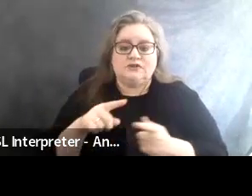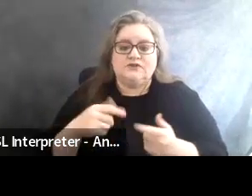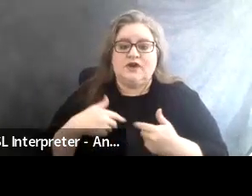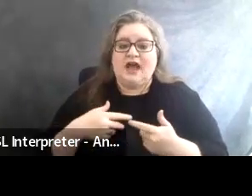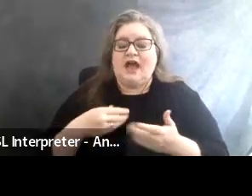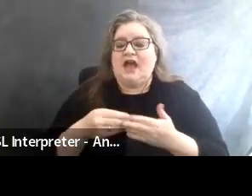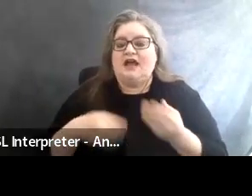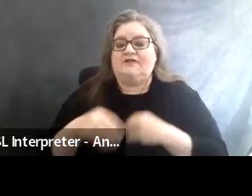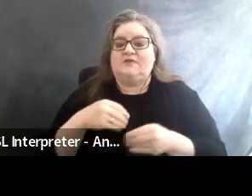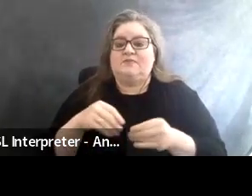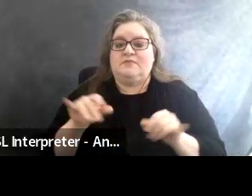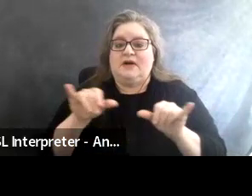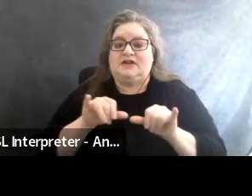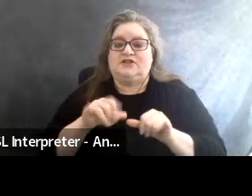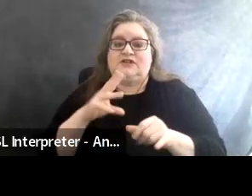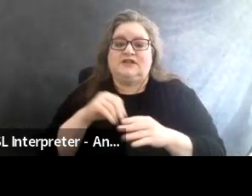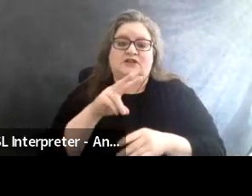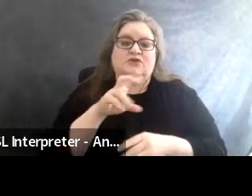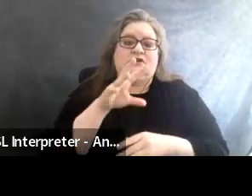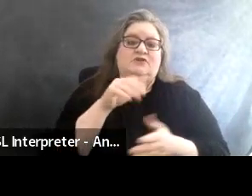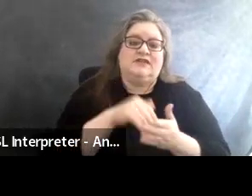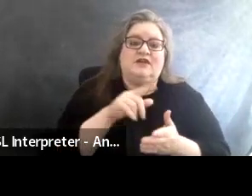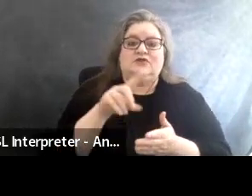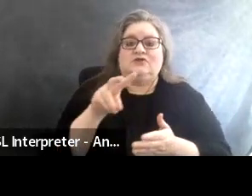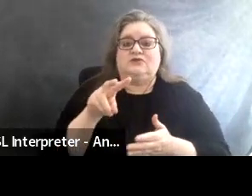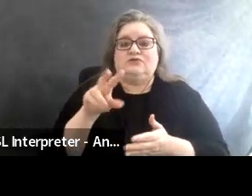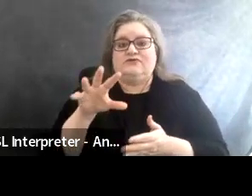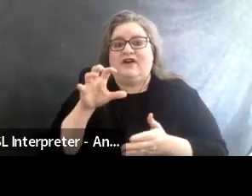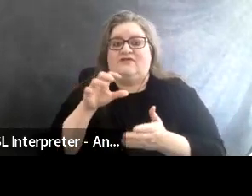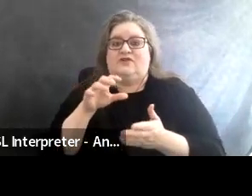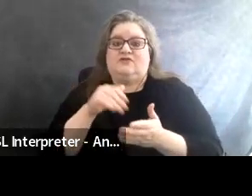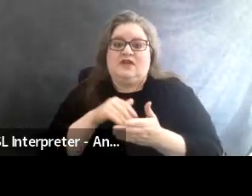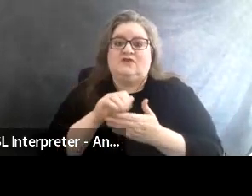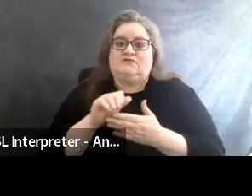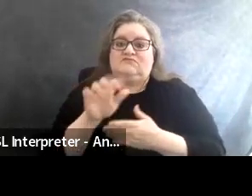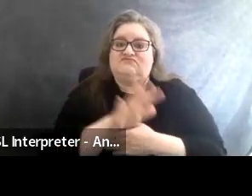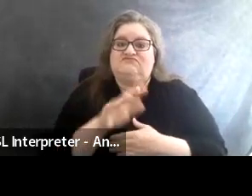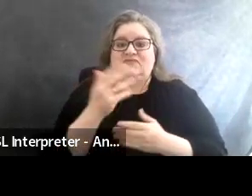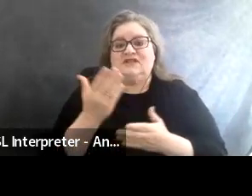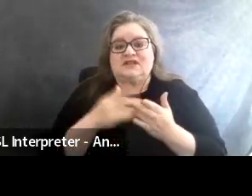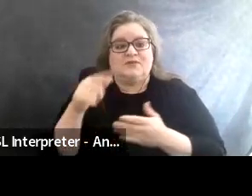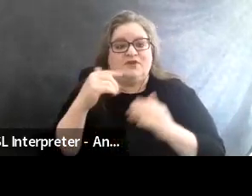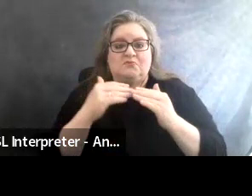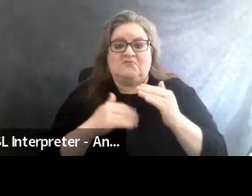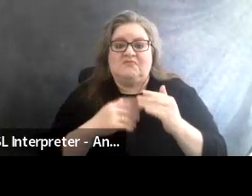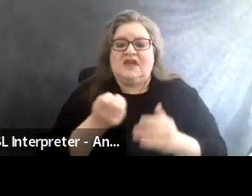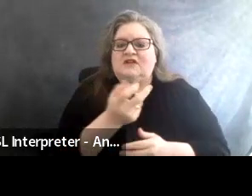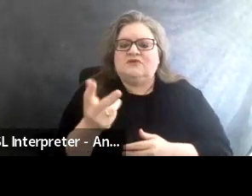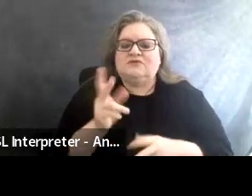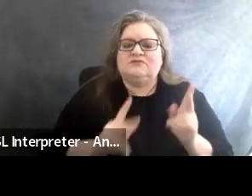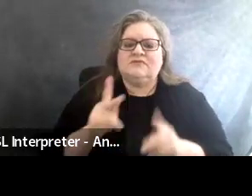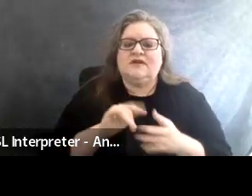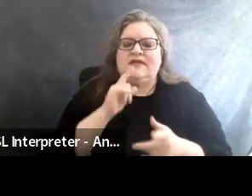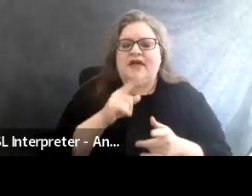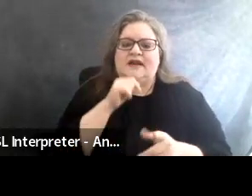budget size in the $250,000 to $500,000 area. Some of you are a little lower. And then there's a handful of folks where it's